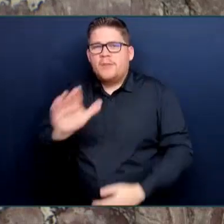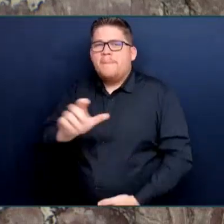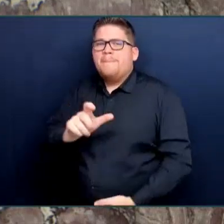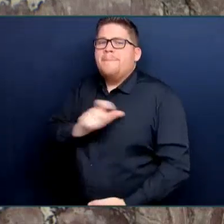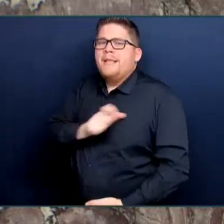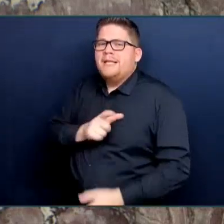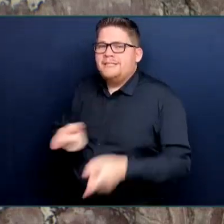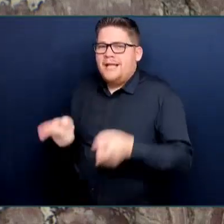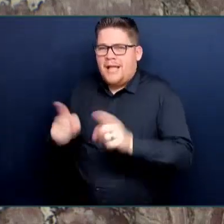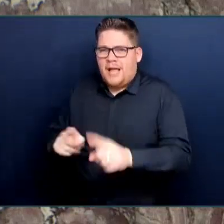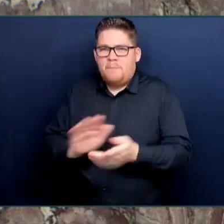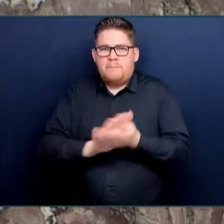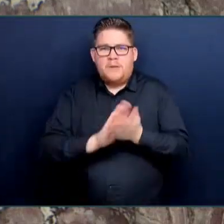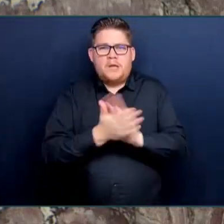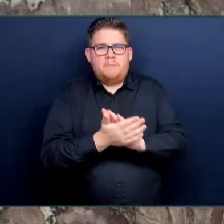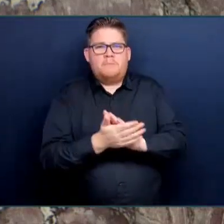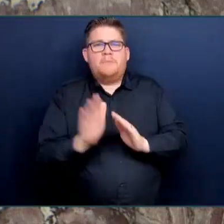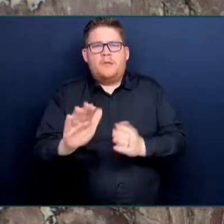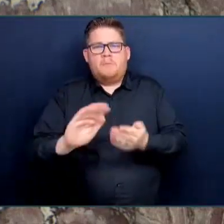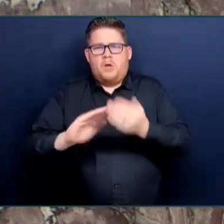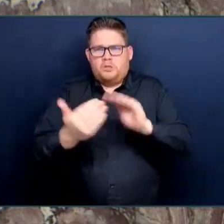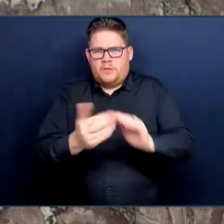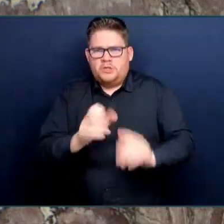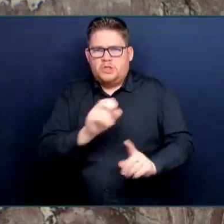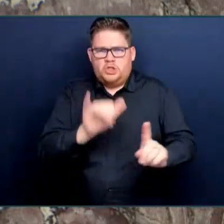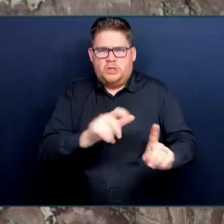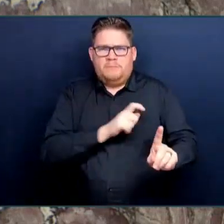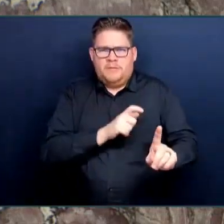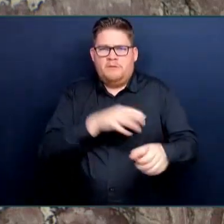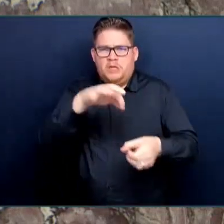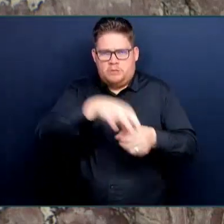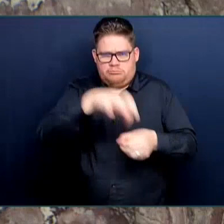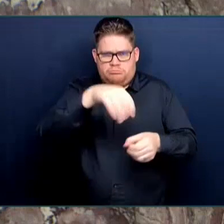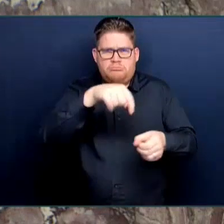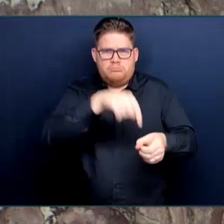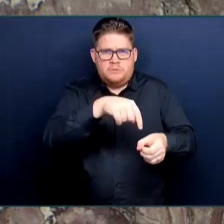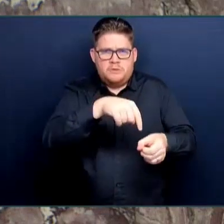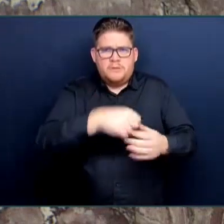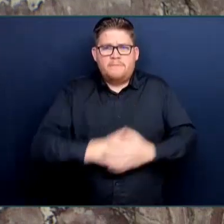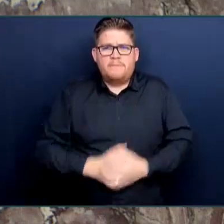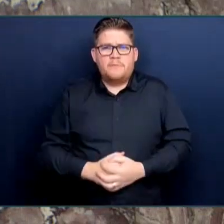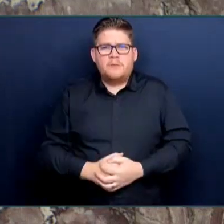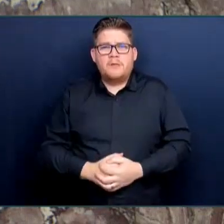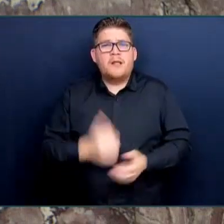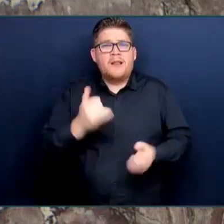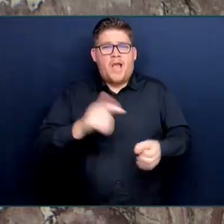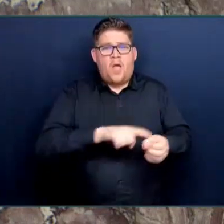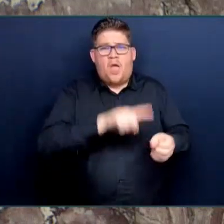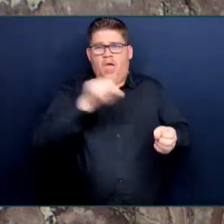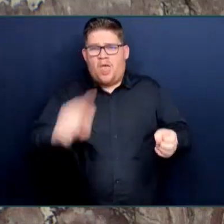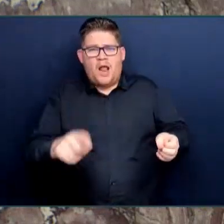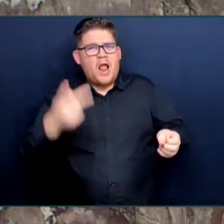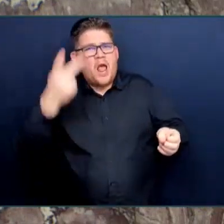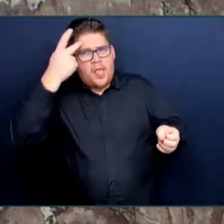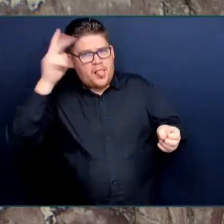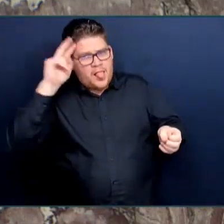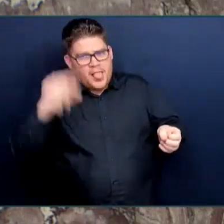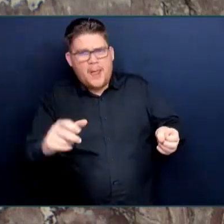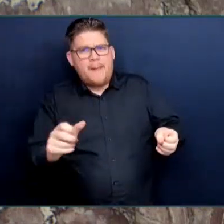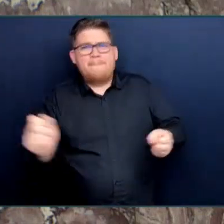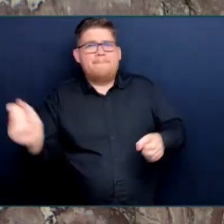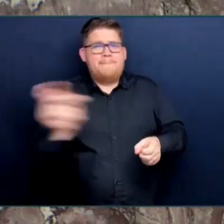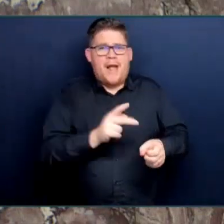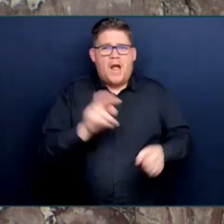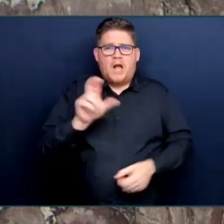own municipal police force. They subsequently then said, we want to go back. They themselves have acknowledged that the costs on